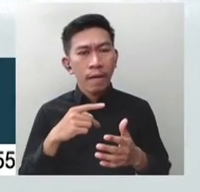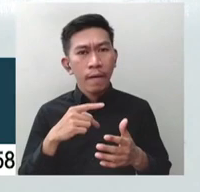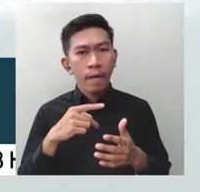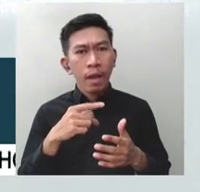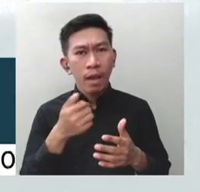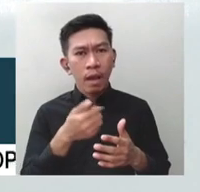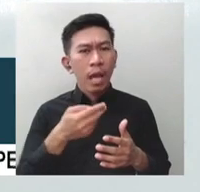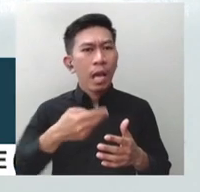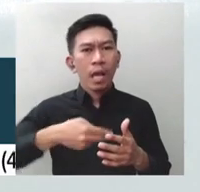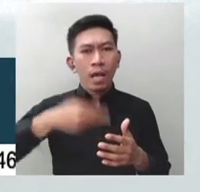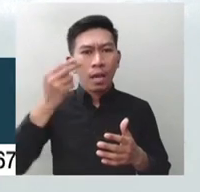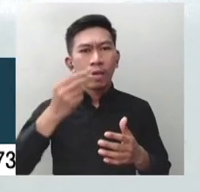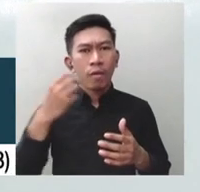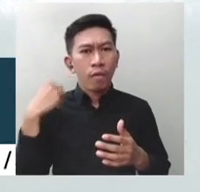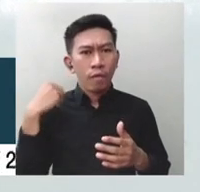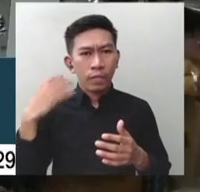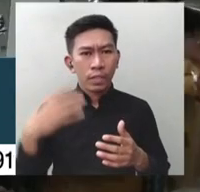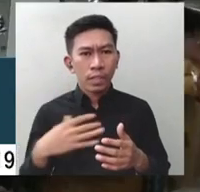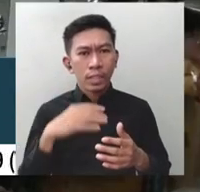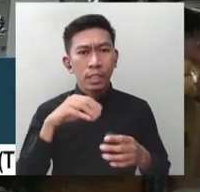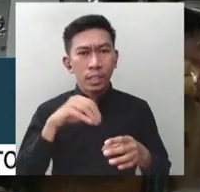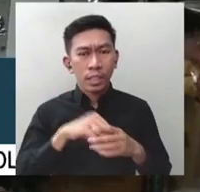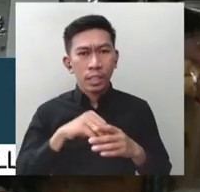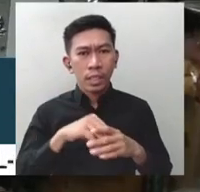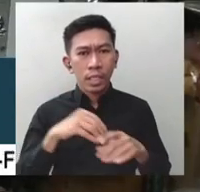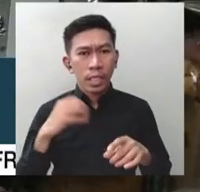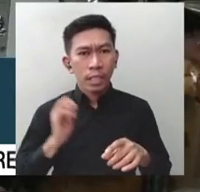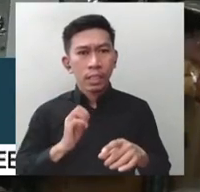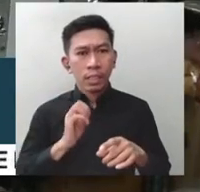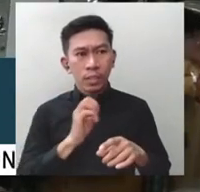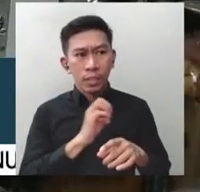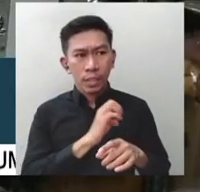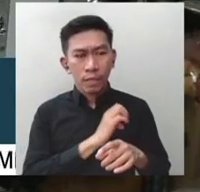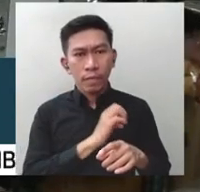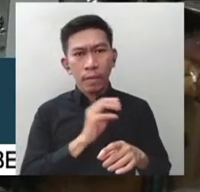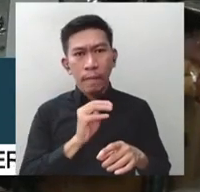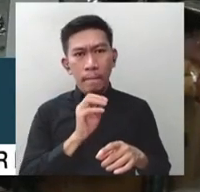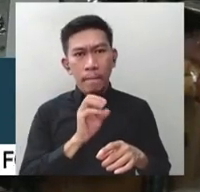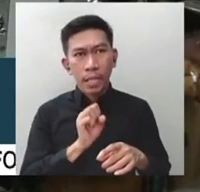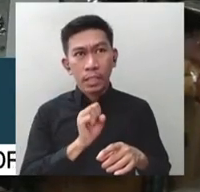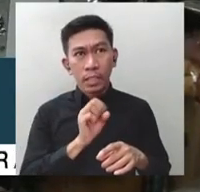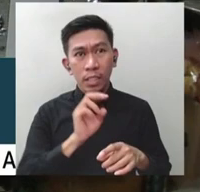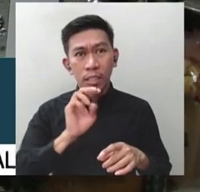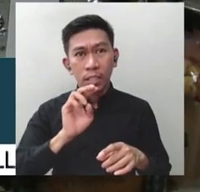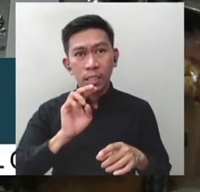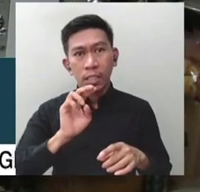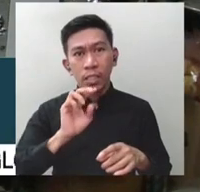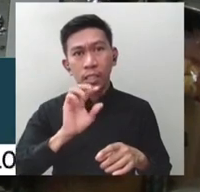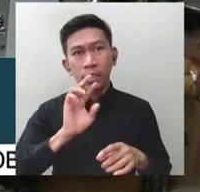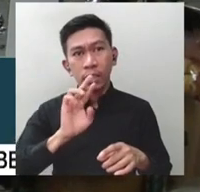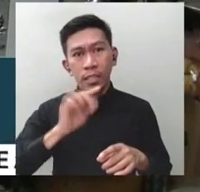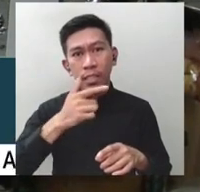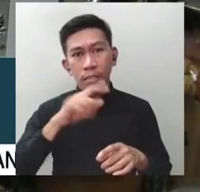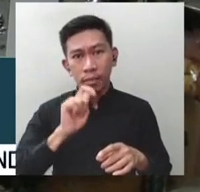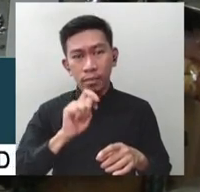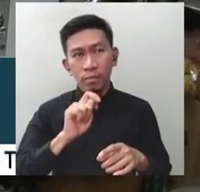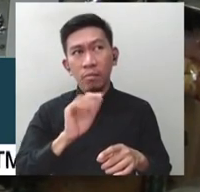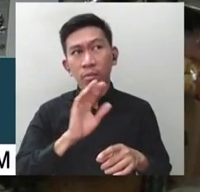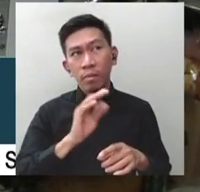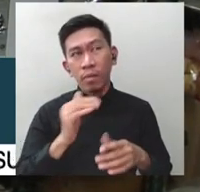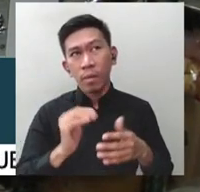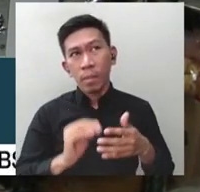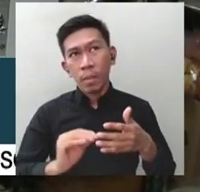officer here is a police executive master sergeant. So more or less, if you can see their rank, the minimum they're